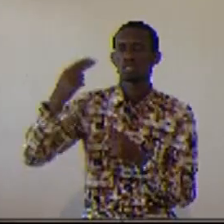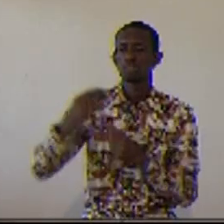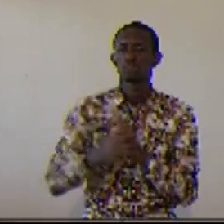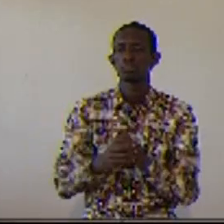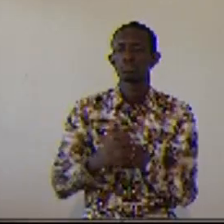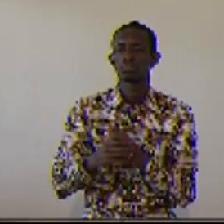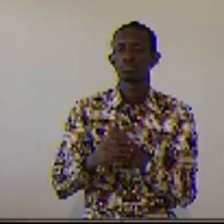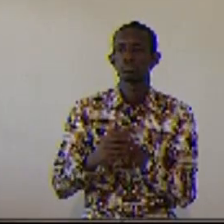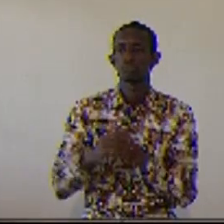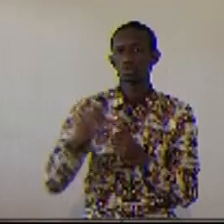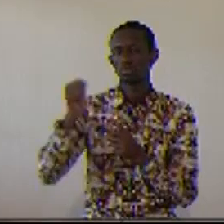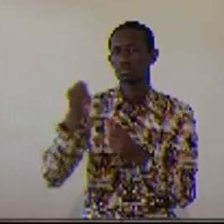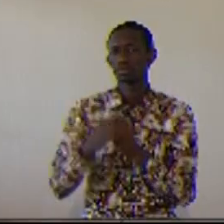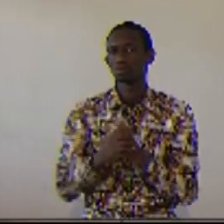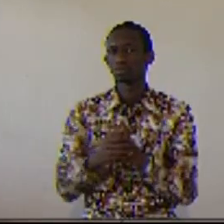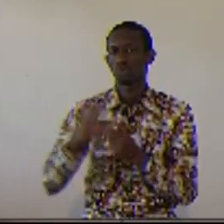C6H5OH. So in water,